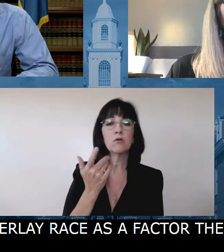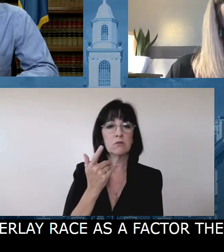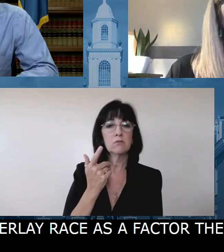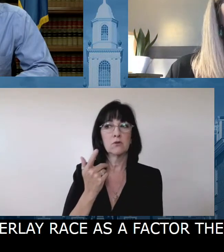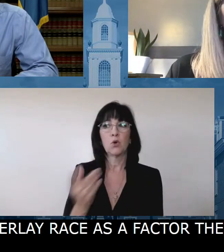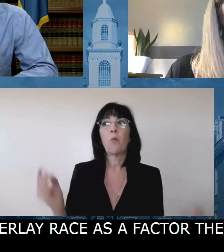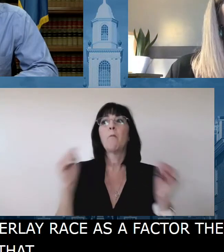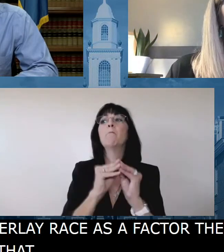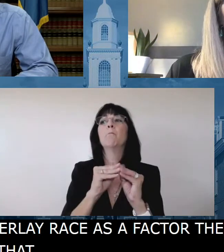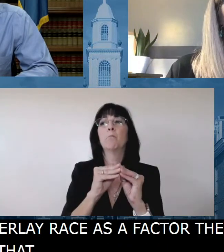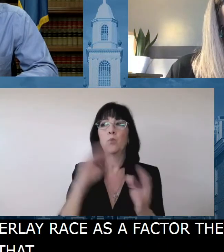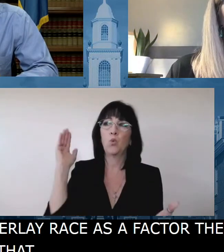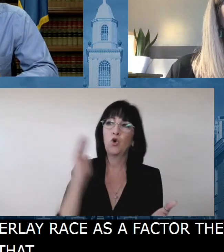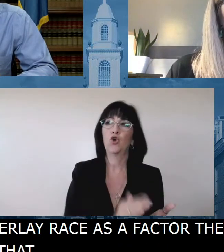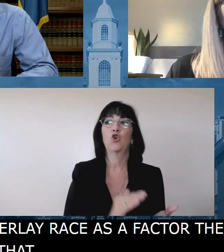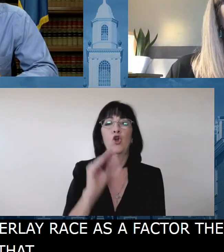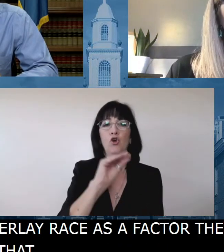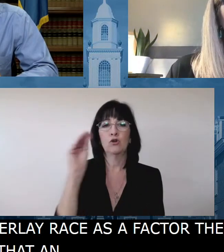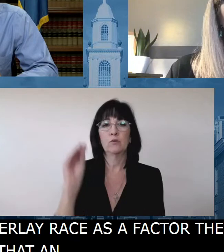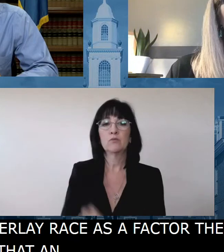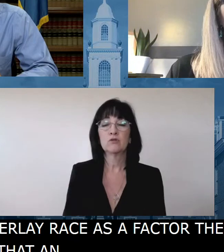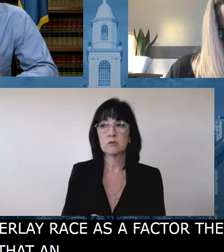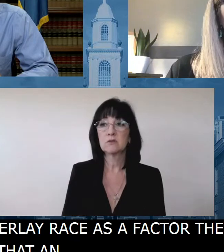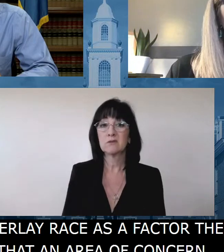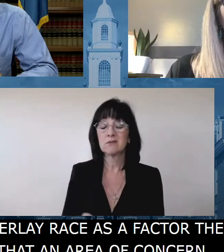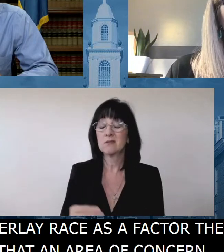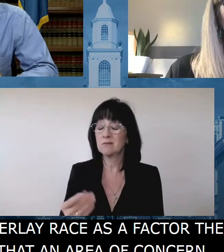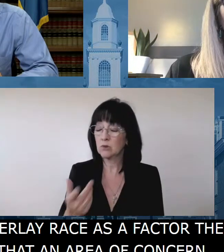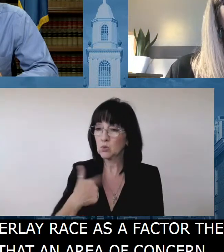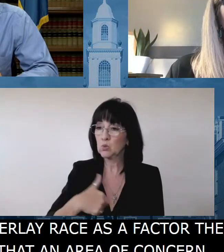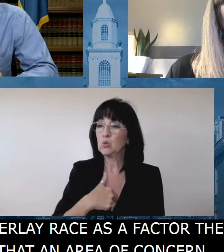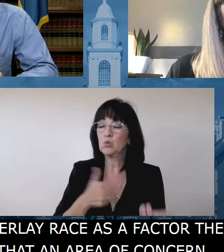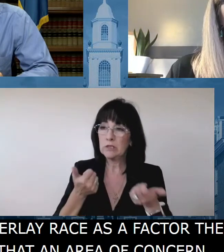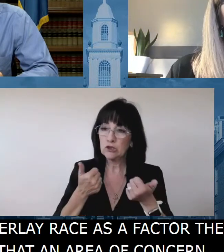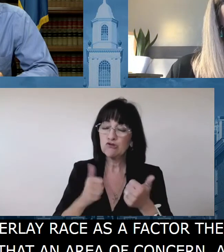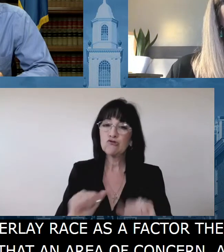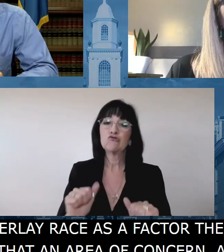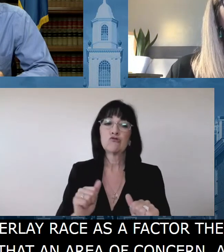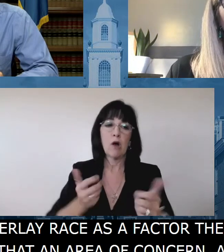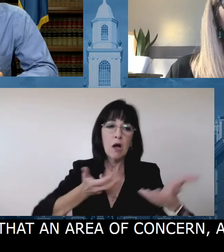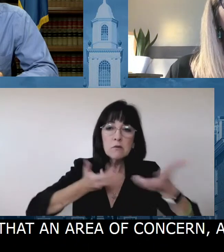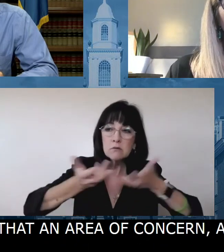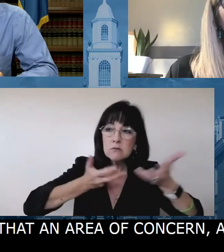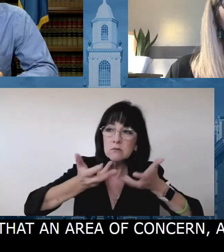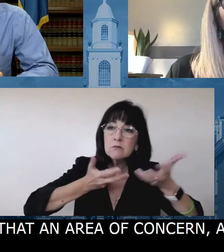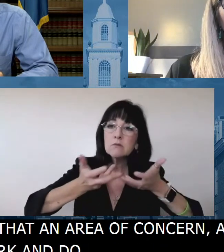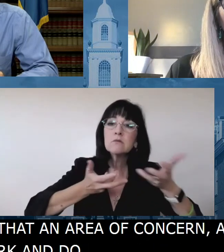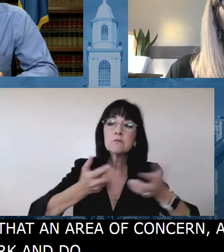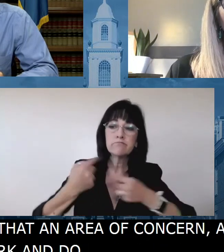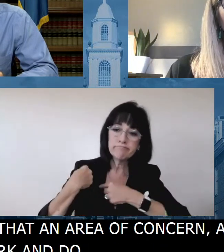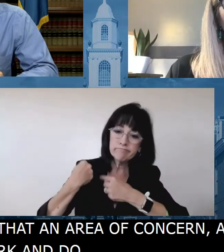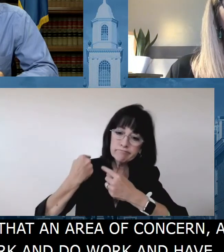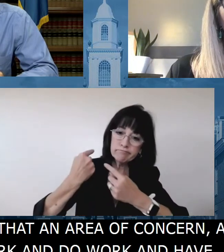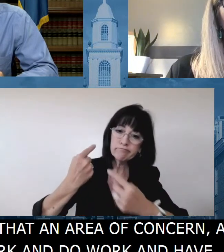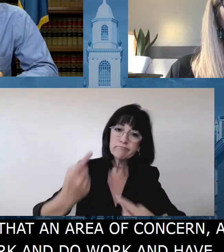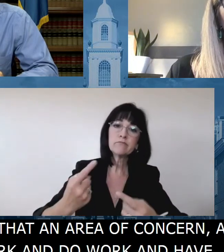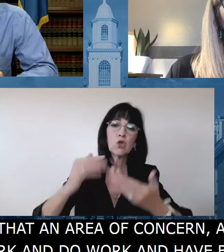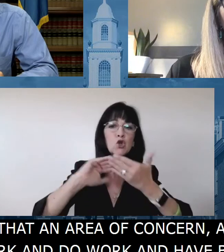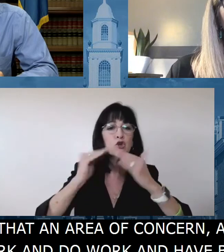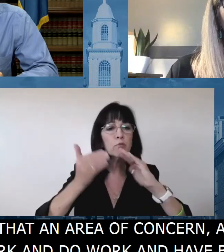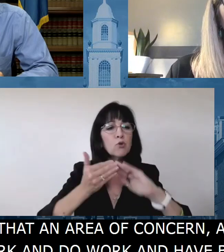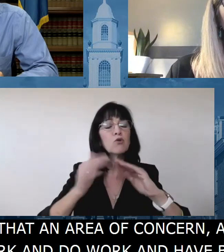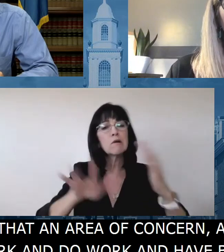concern? It absolutely is. And we've tried to work, and we do work and have been for months now with community